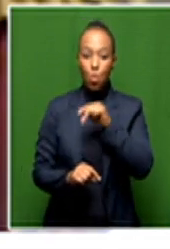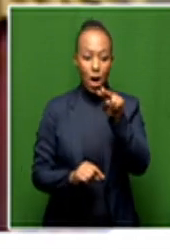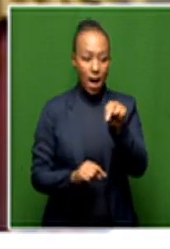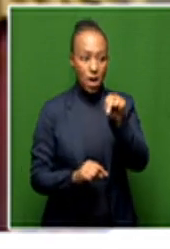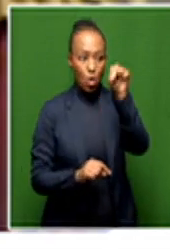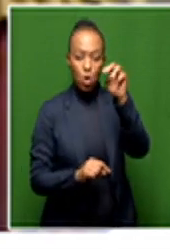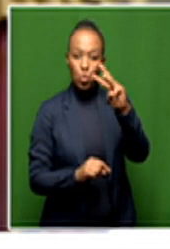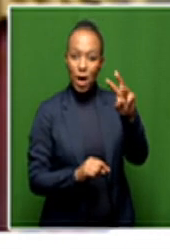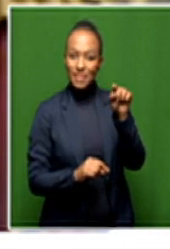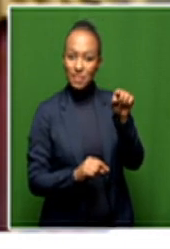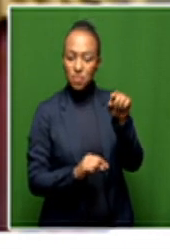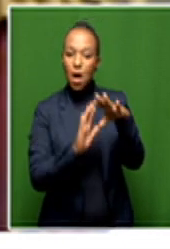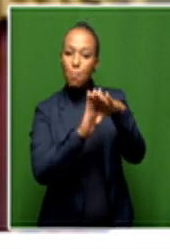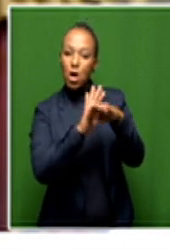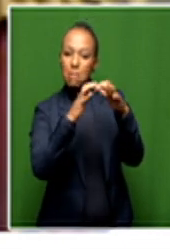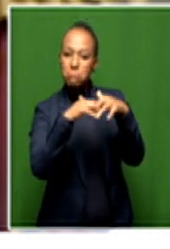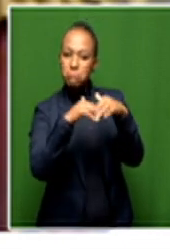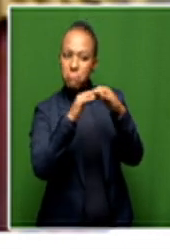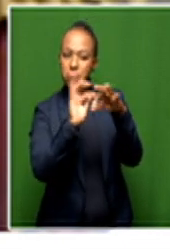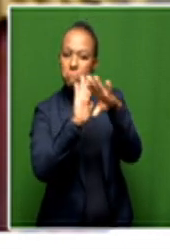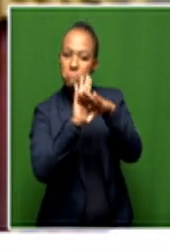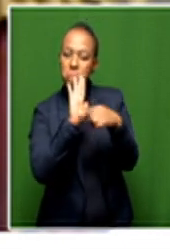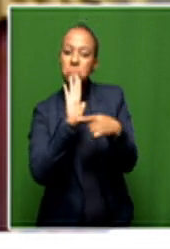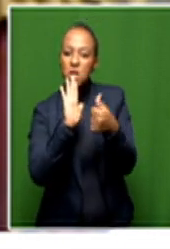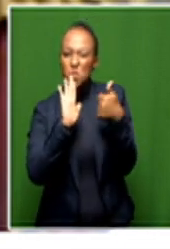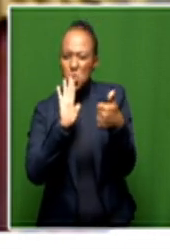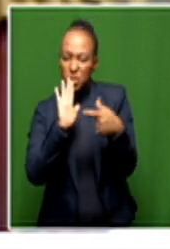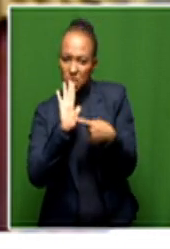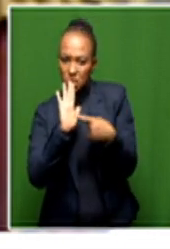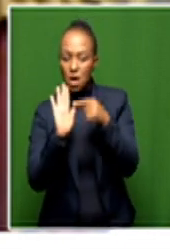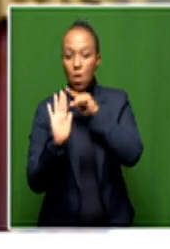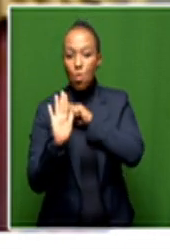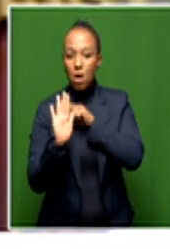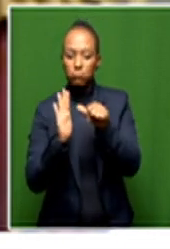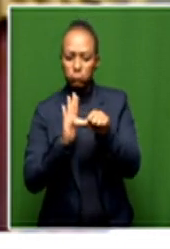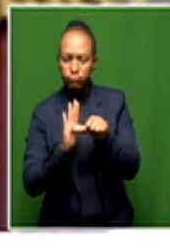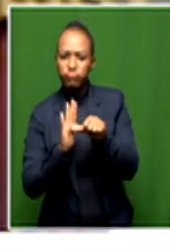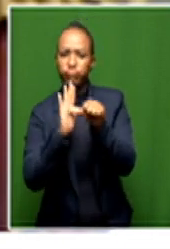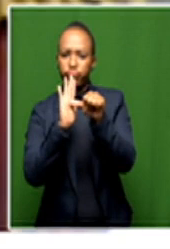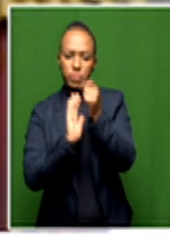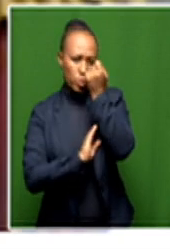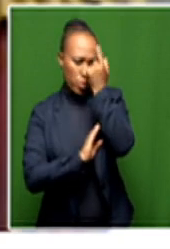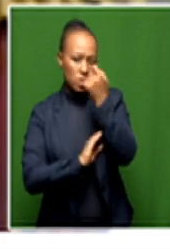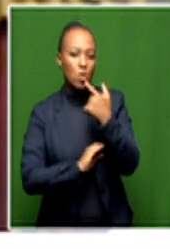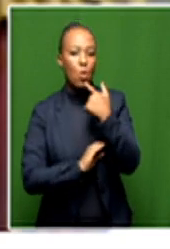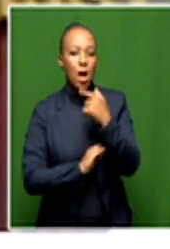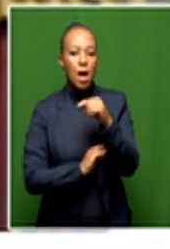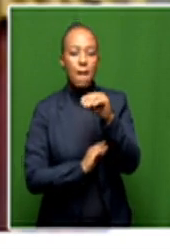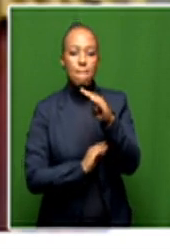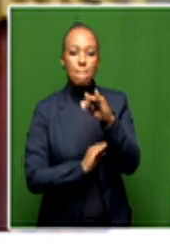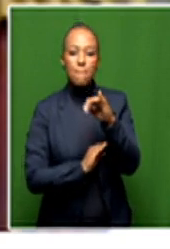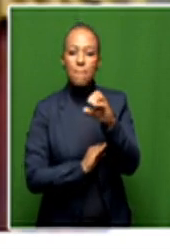and it's a good program, a good rollout. It is important to understand that from the biovac